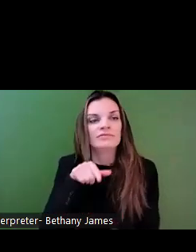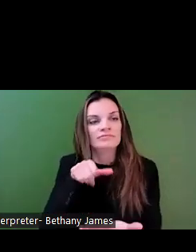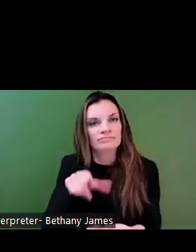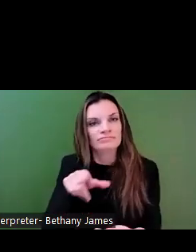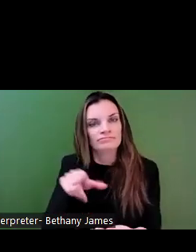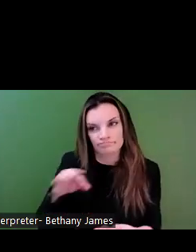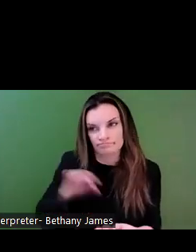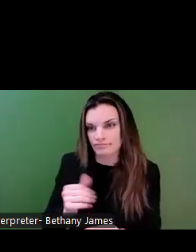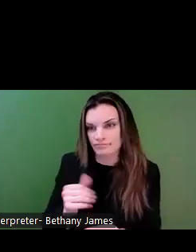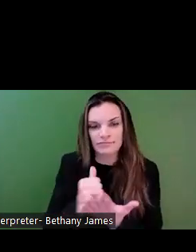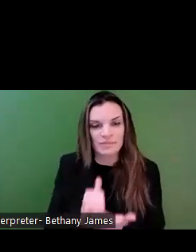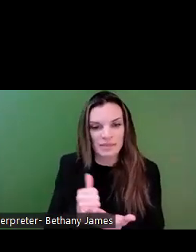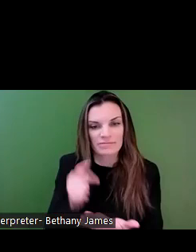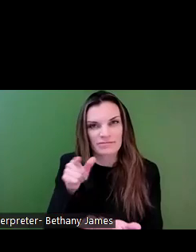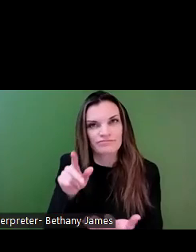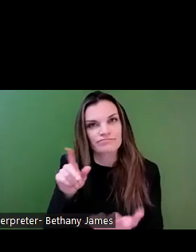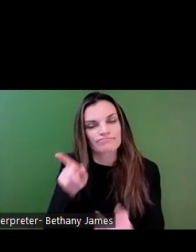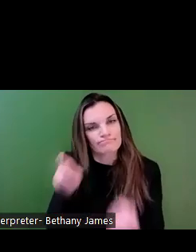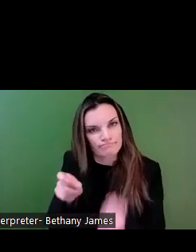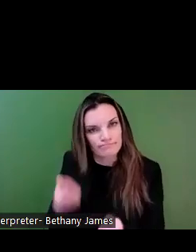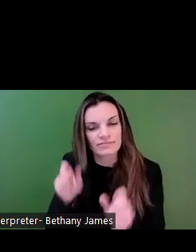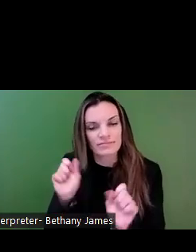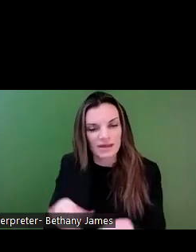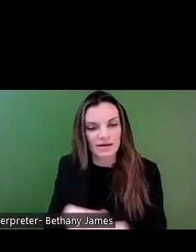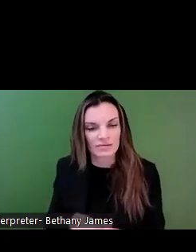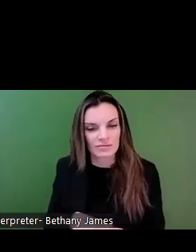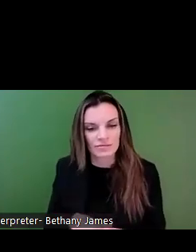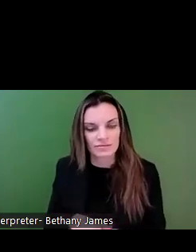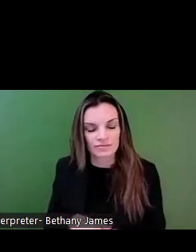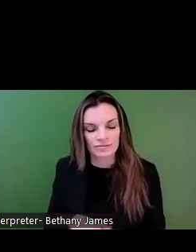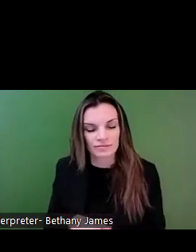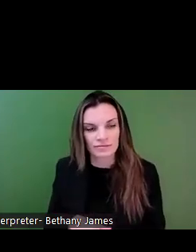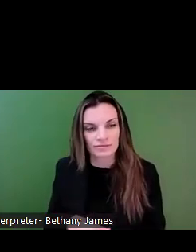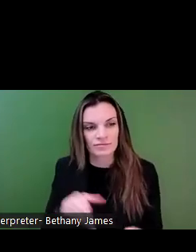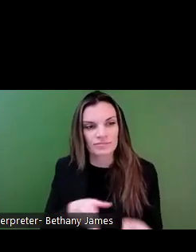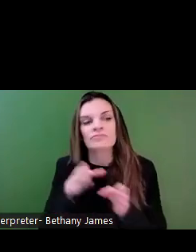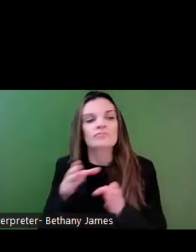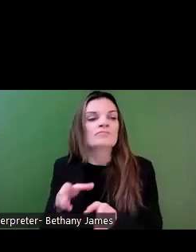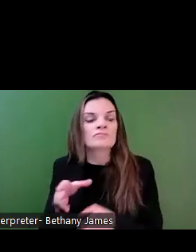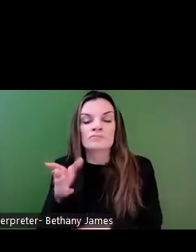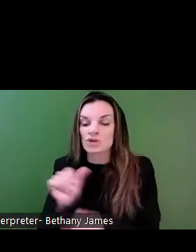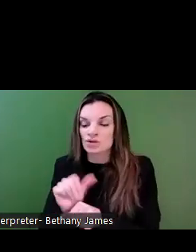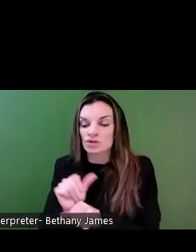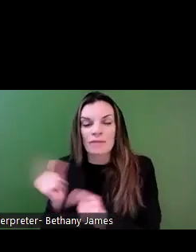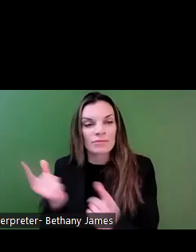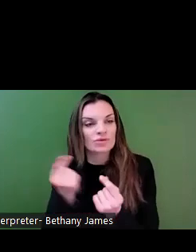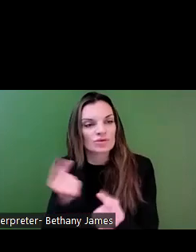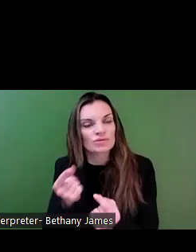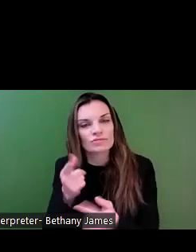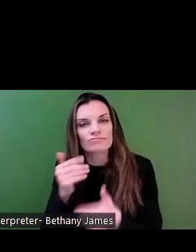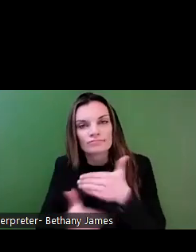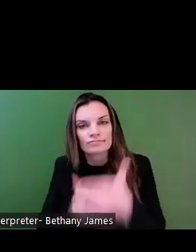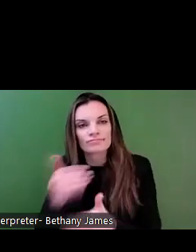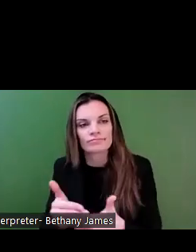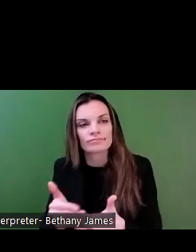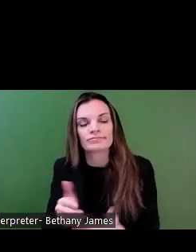be considered for a position. An accommodation is also adjusting the way a job is done, giving the individual the